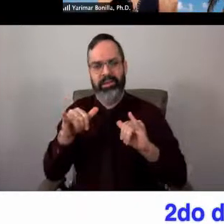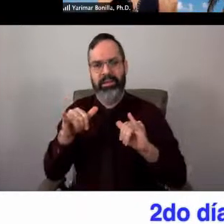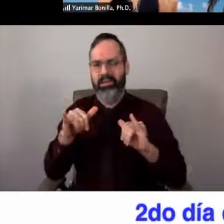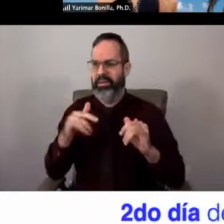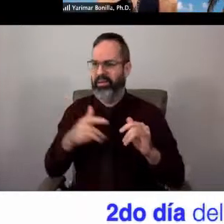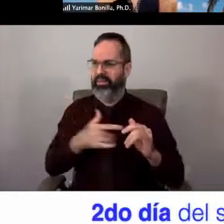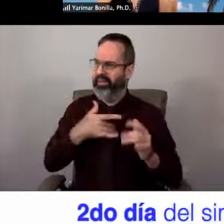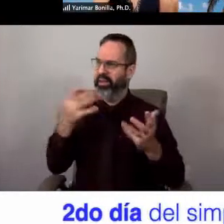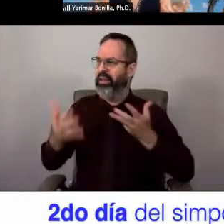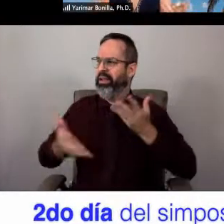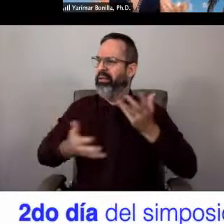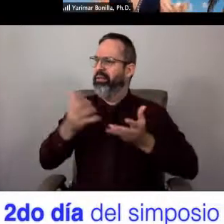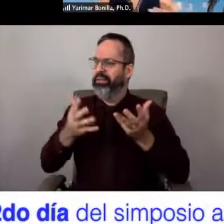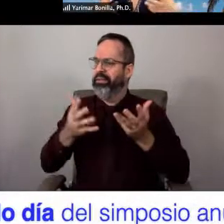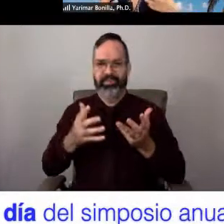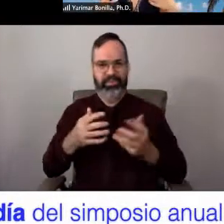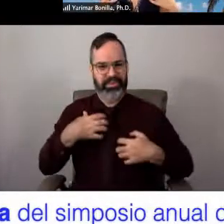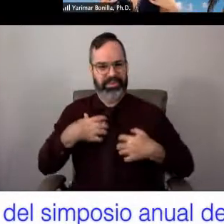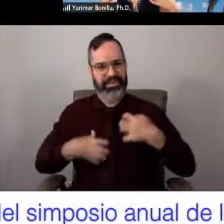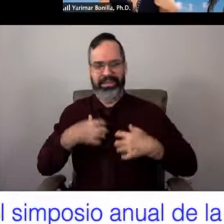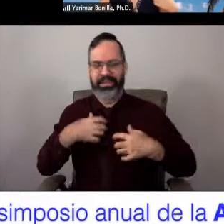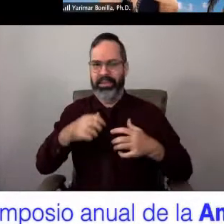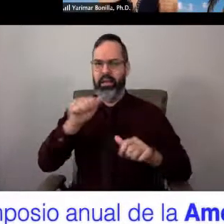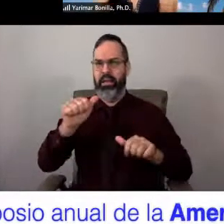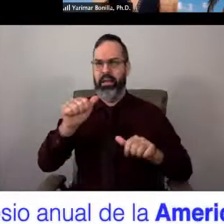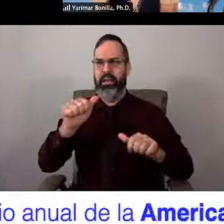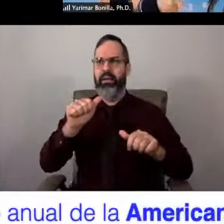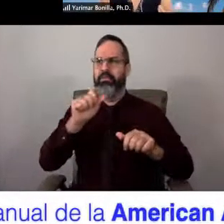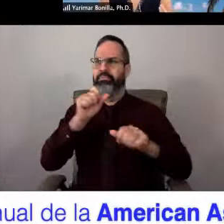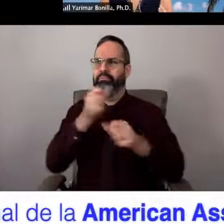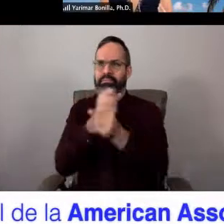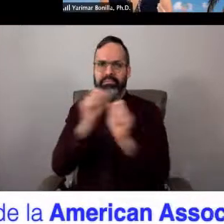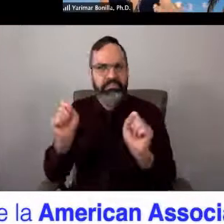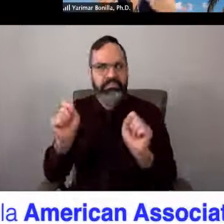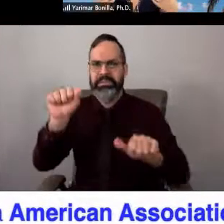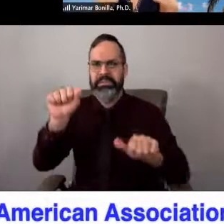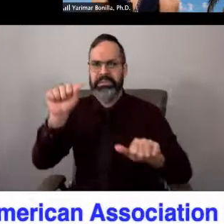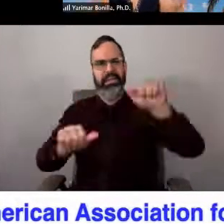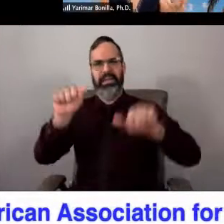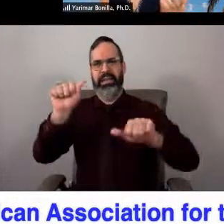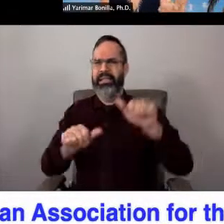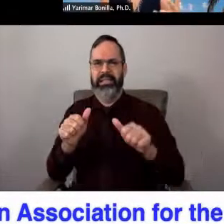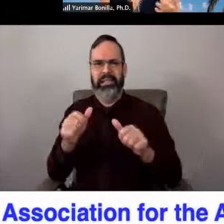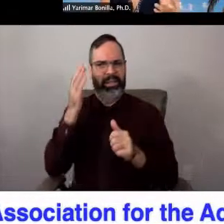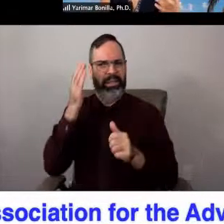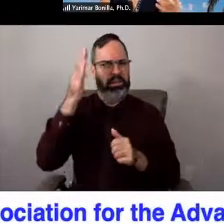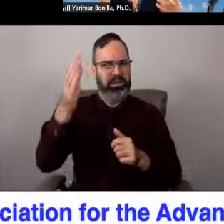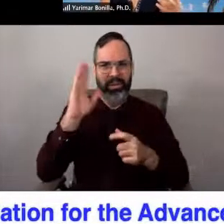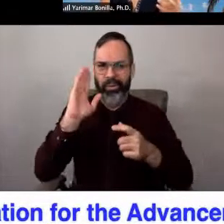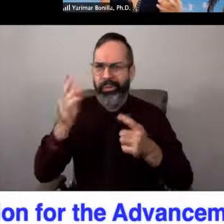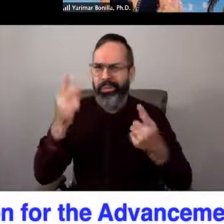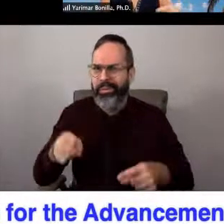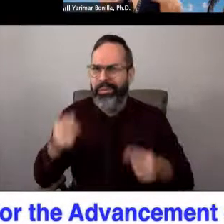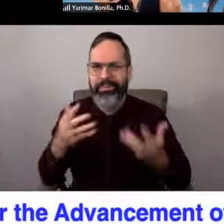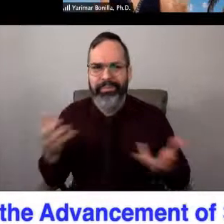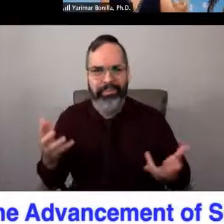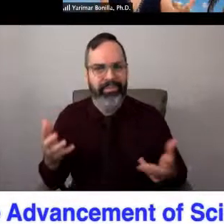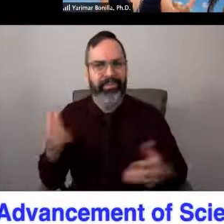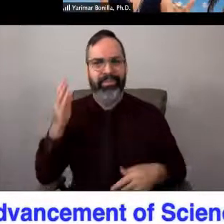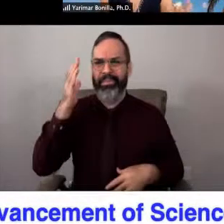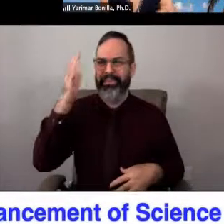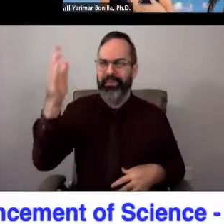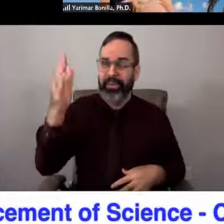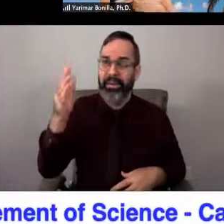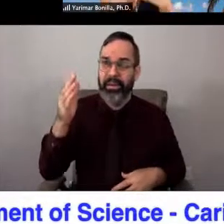of insecurity and uncertainty about the future, and the future being also tomorrow, you